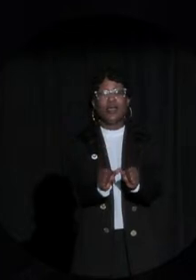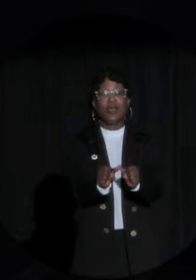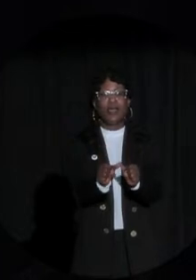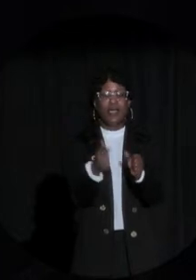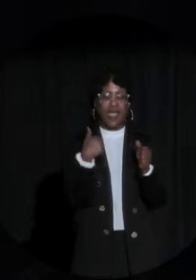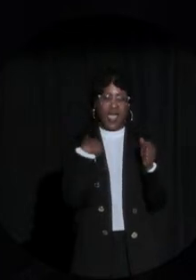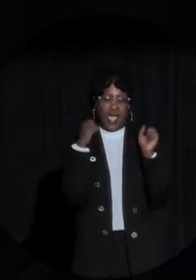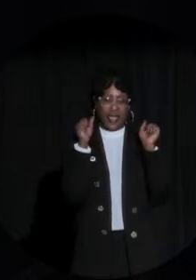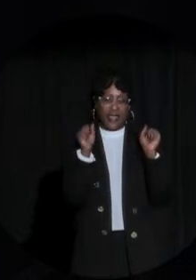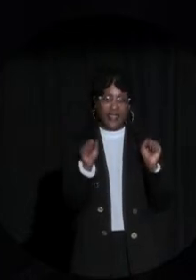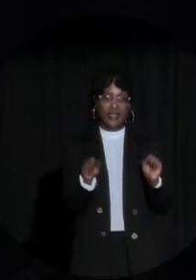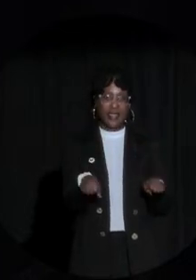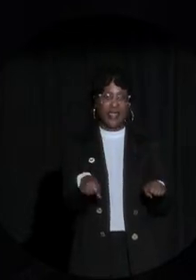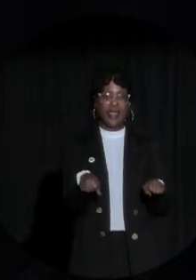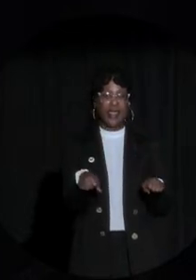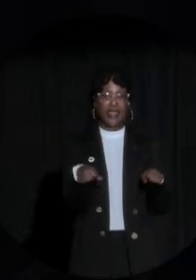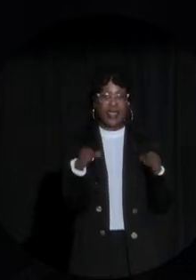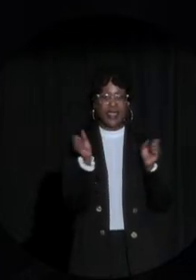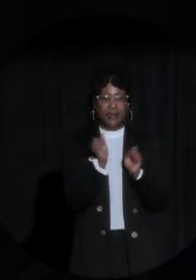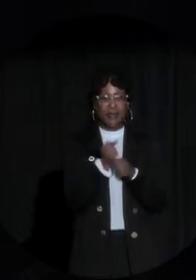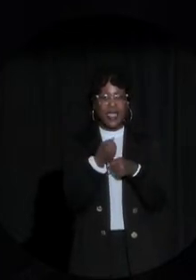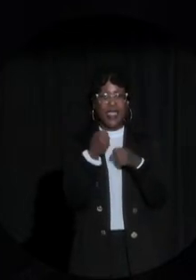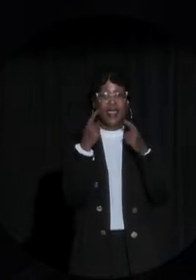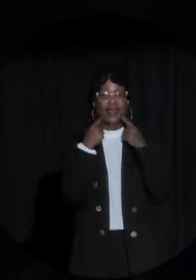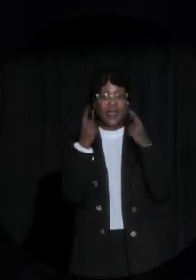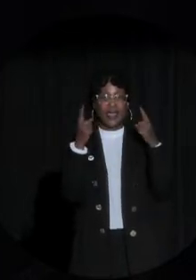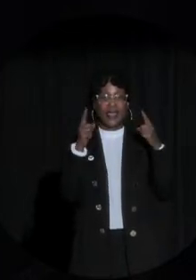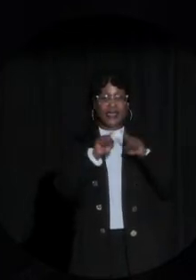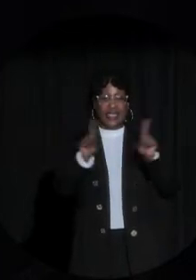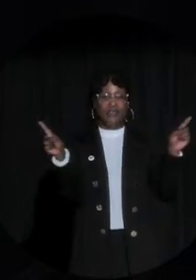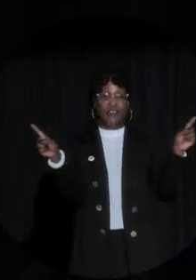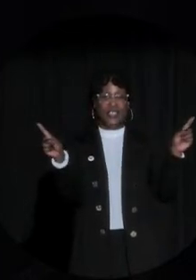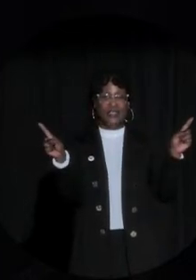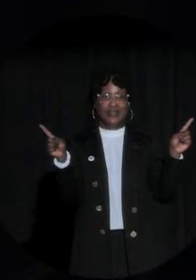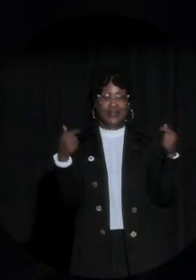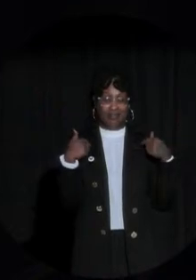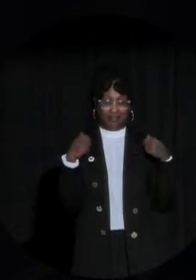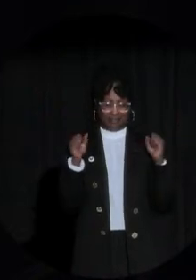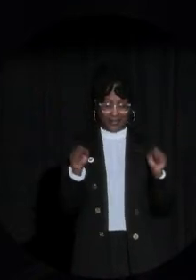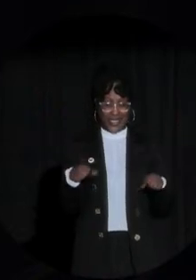can make the difference. Yes, I